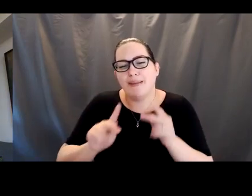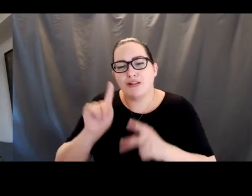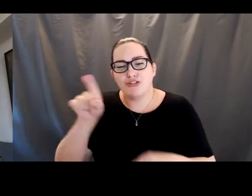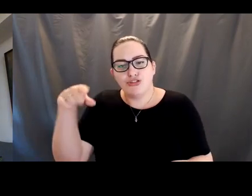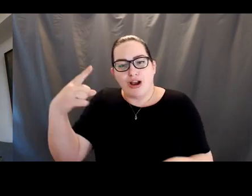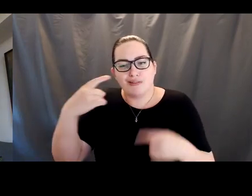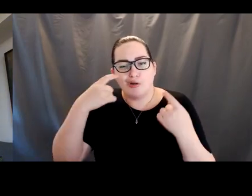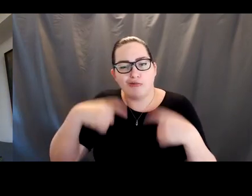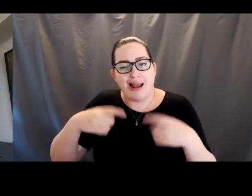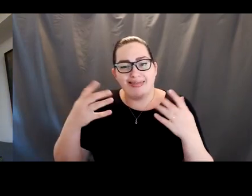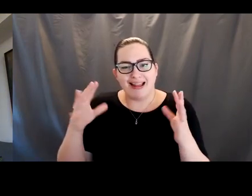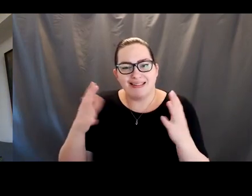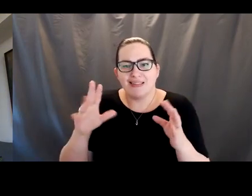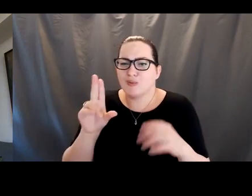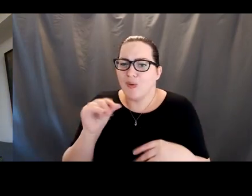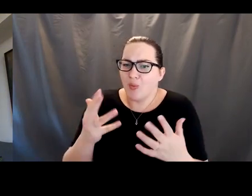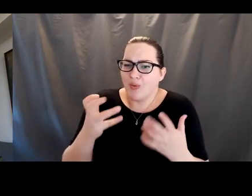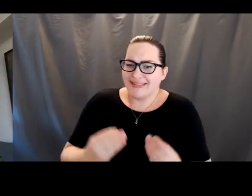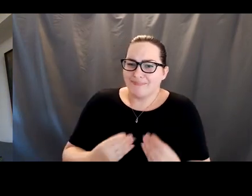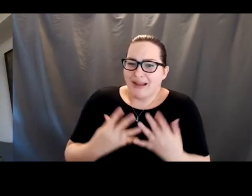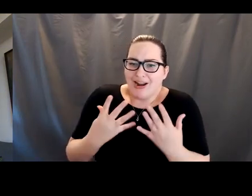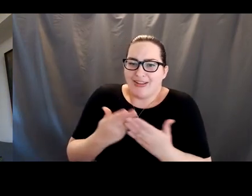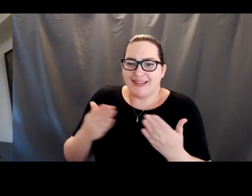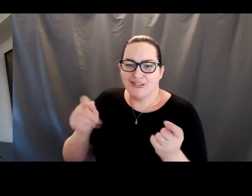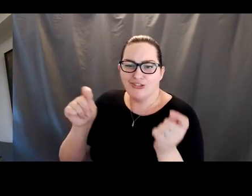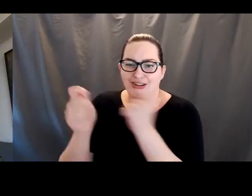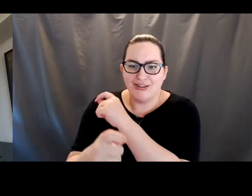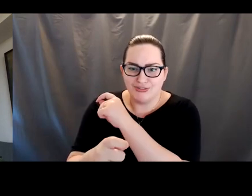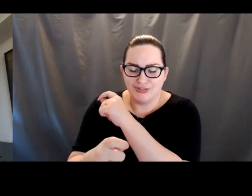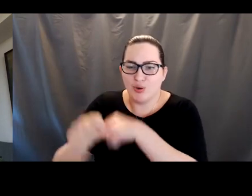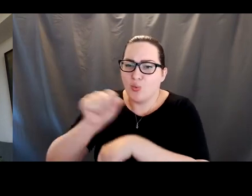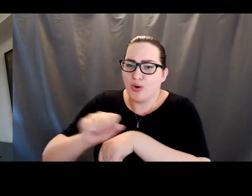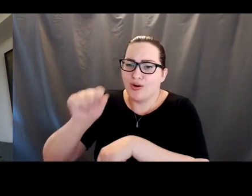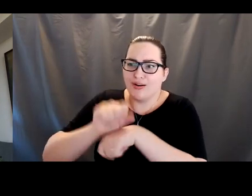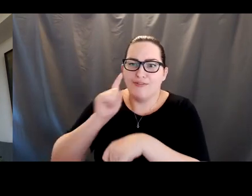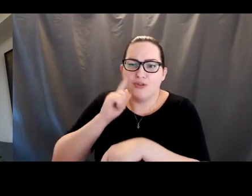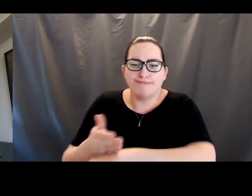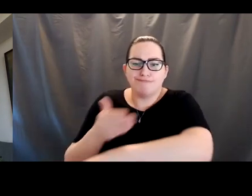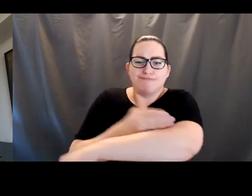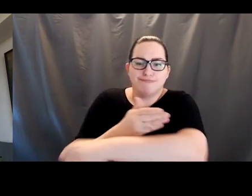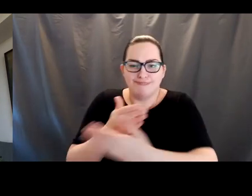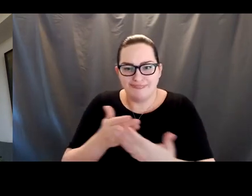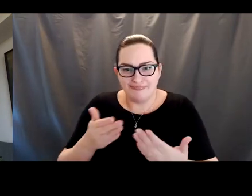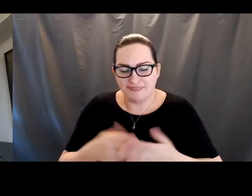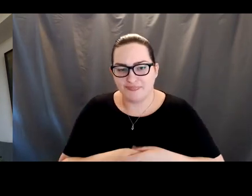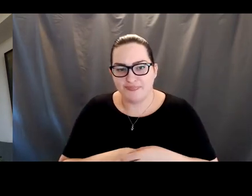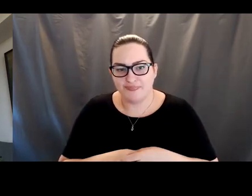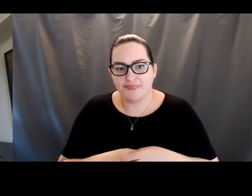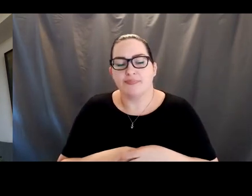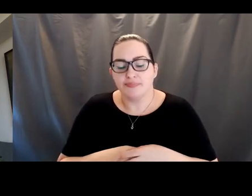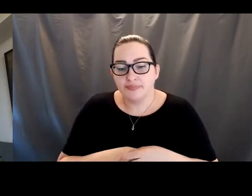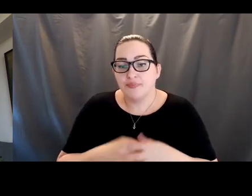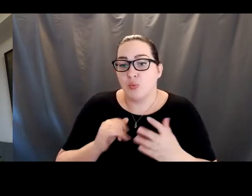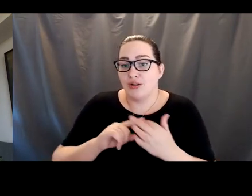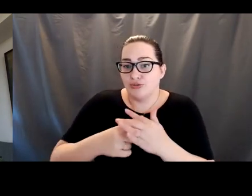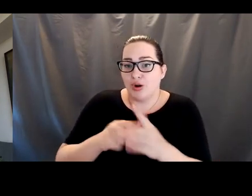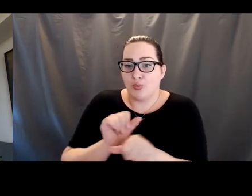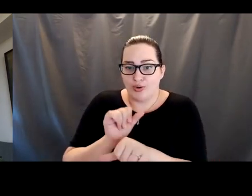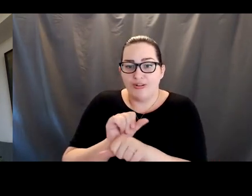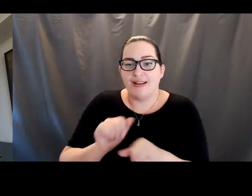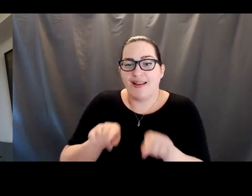anything terrible, hopefully make it better. So when I worked at the Committee to Protect Journalists, it was 15 years ago, it was a long time